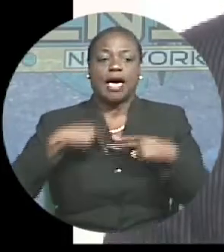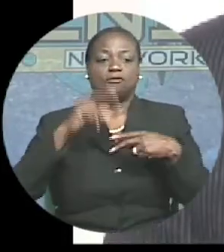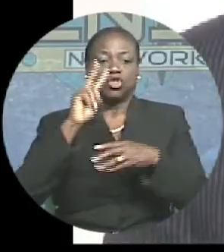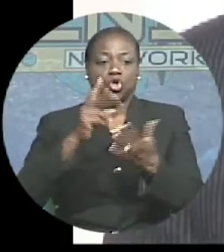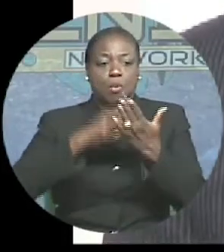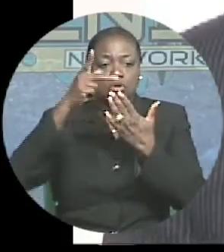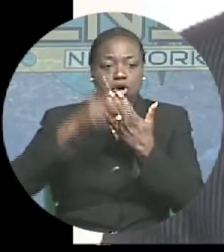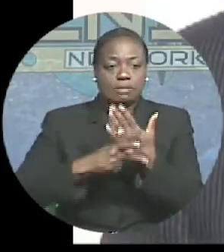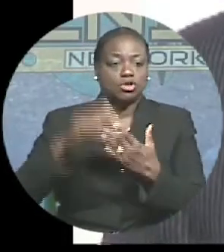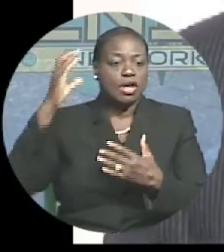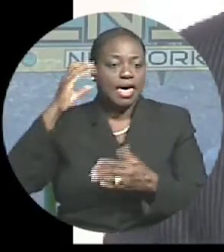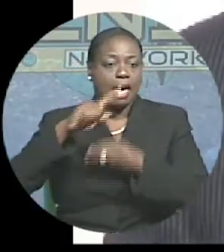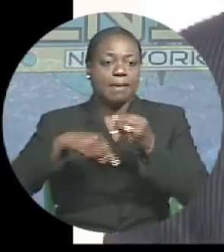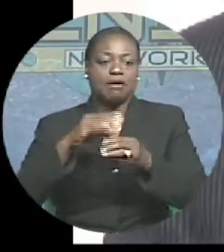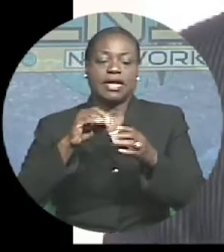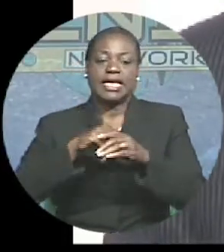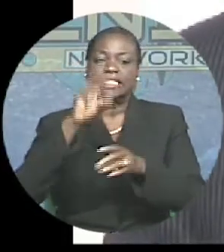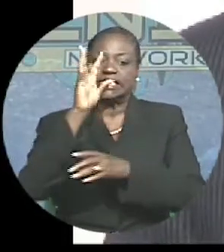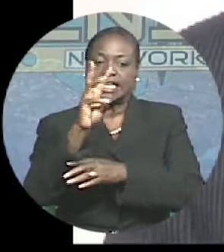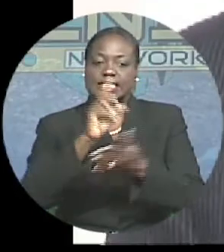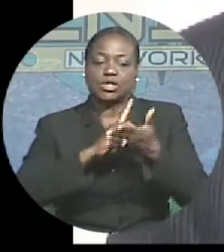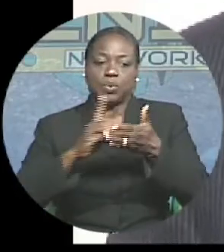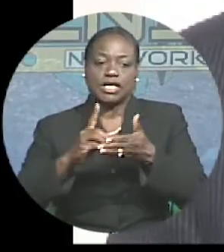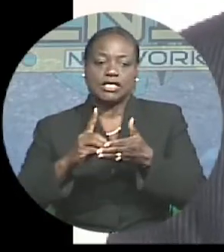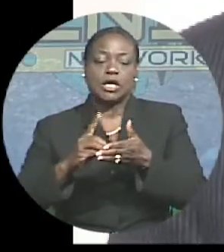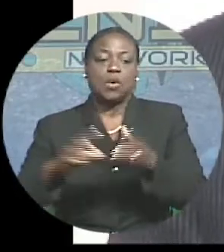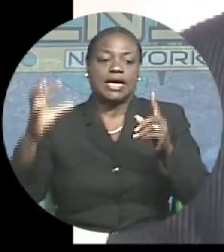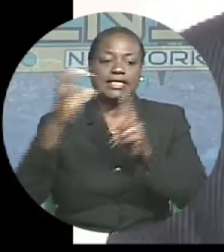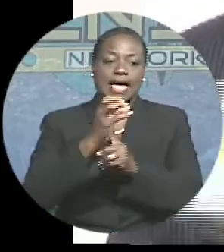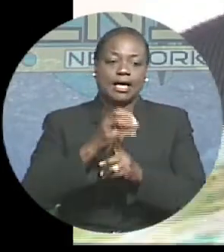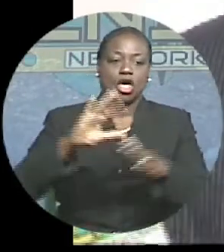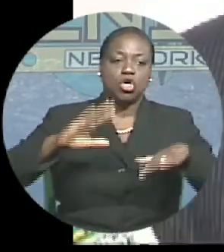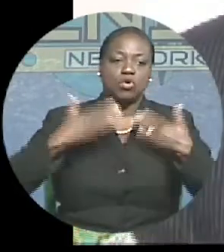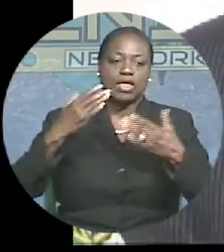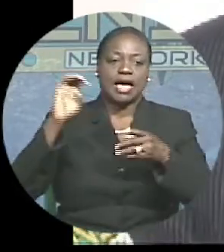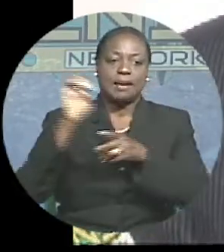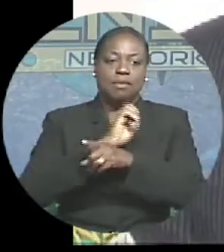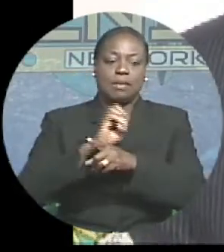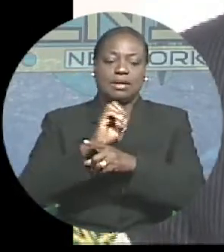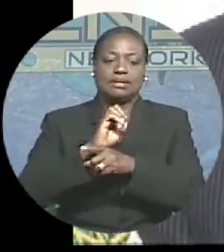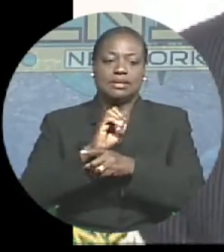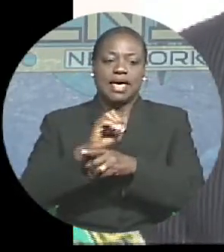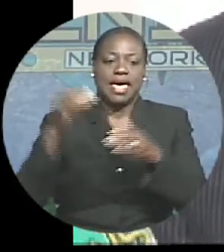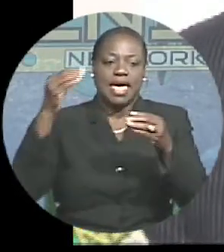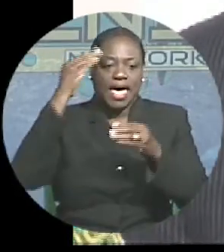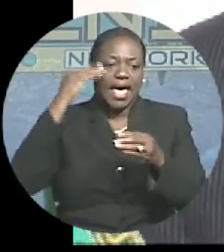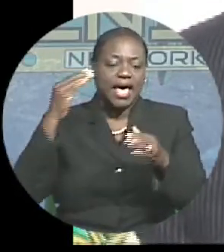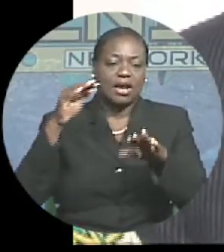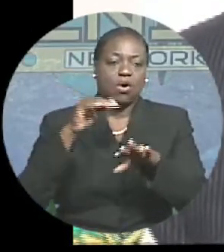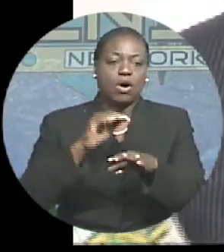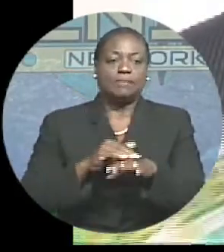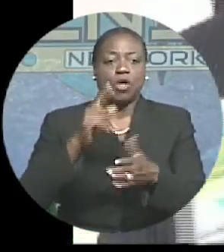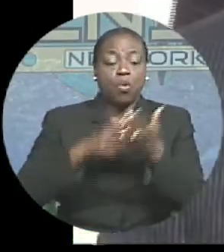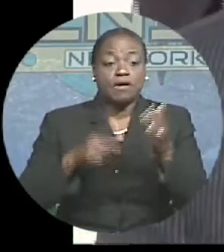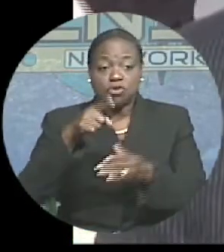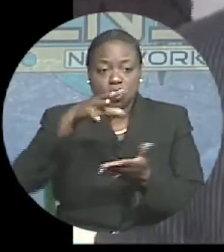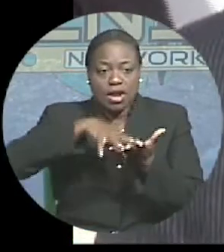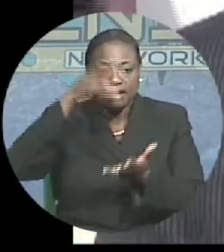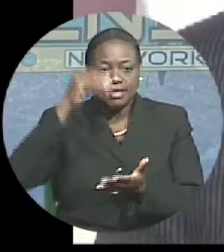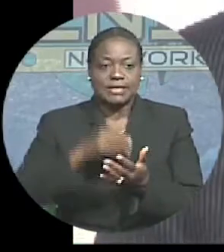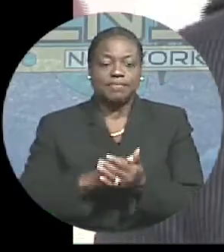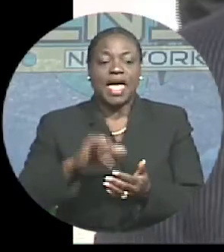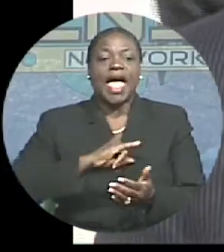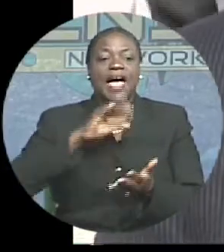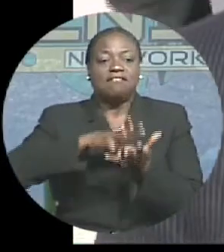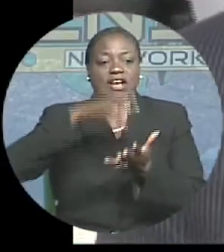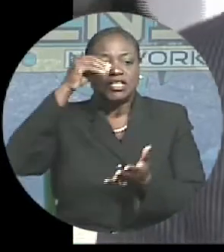about in about 6 weeks, and we're going to attack youth unemployment head on. What has Daniel Johnson learned as Minister and Member of Parliament?